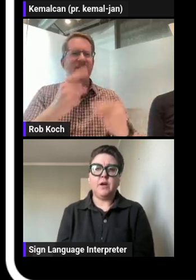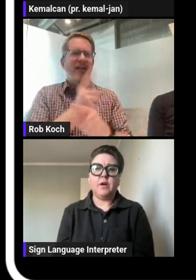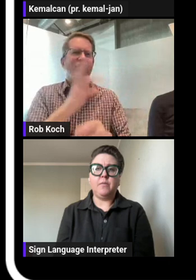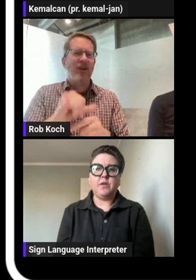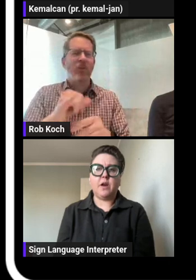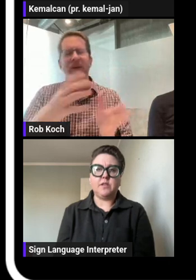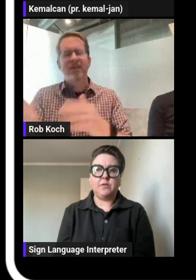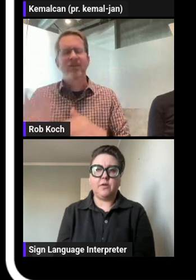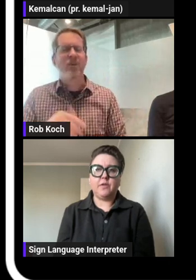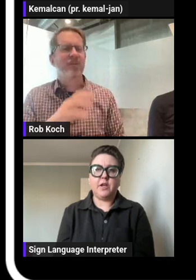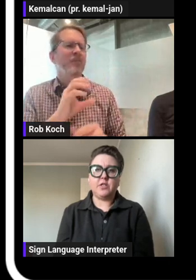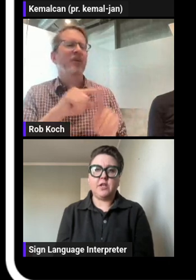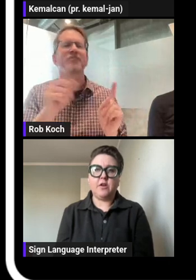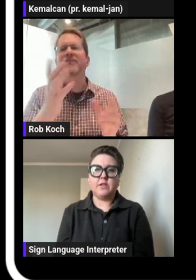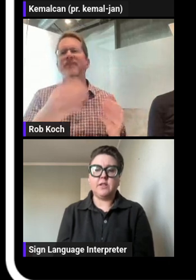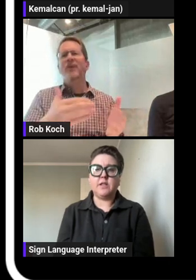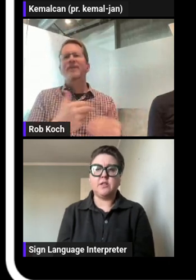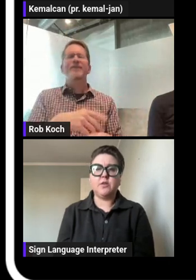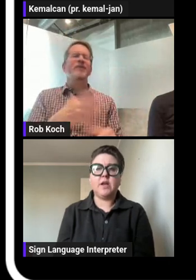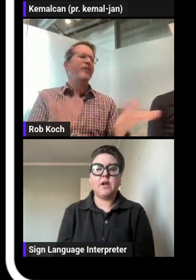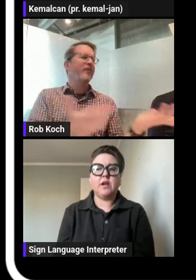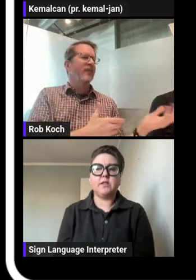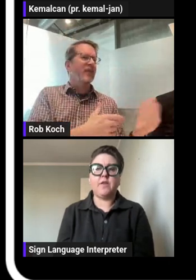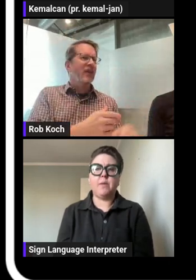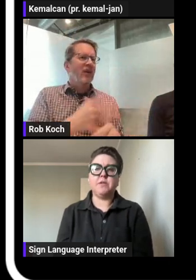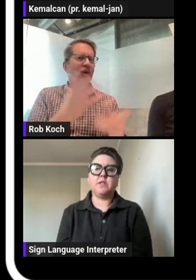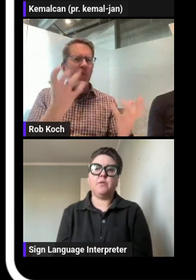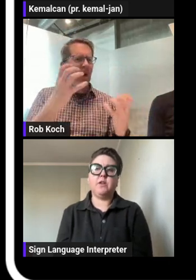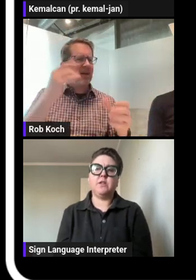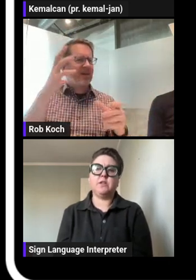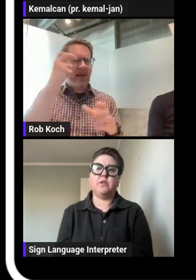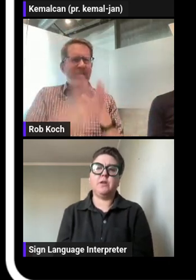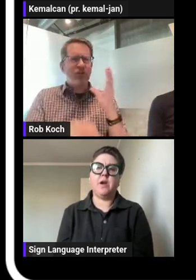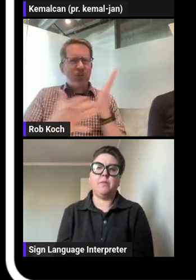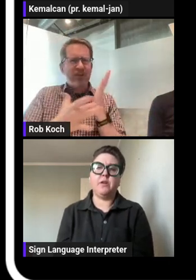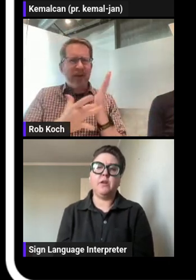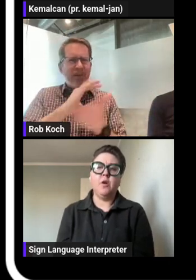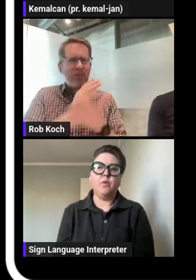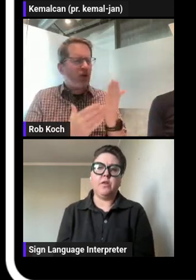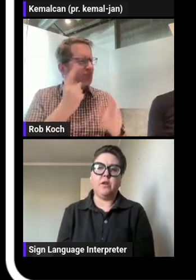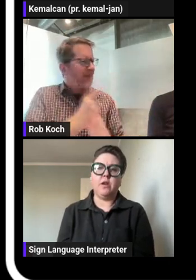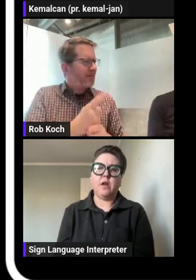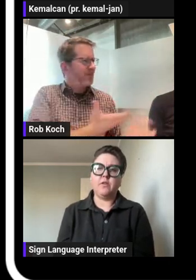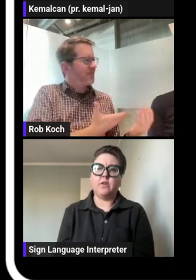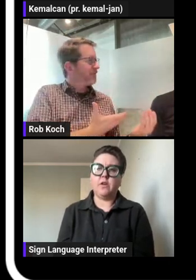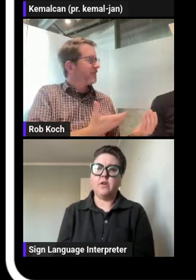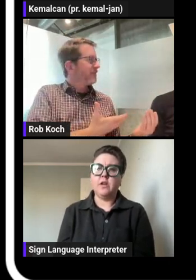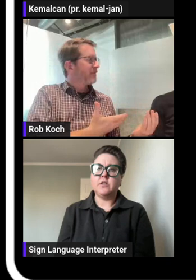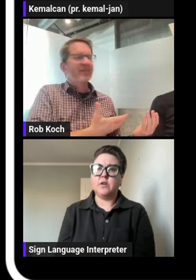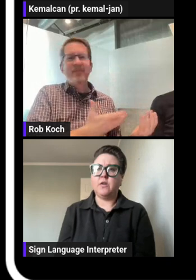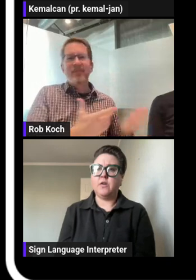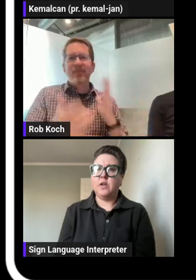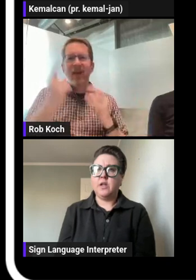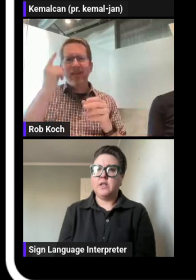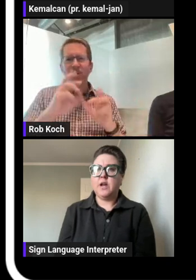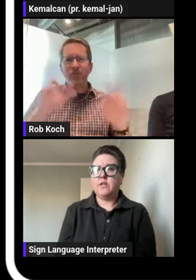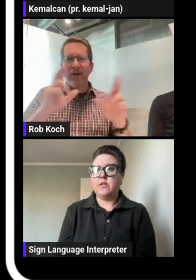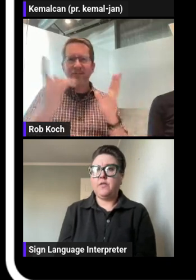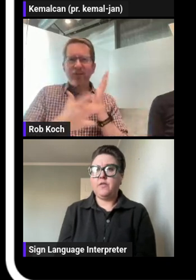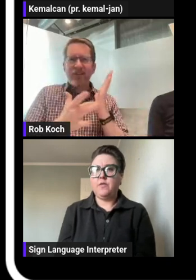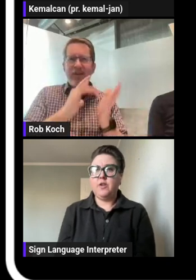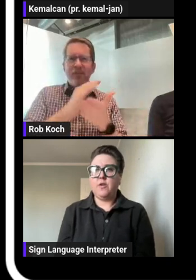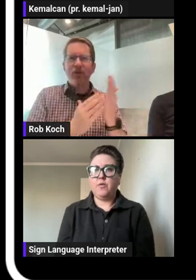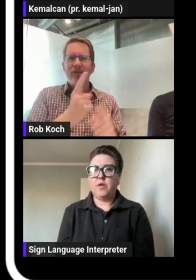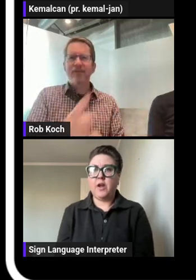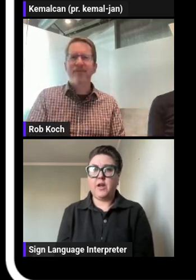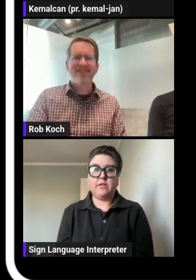and got some clarification there and things like that. So that kind of stuff happens that wouldn't necessarily happen within Avatar. So yeah, and